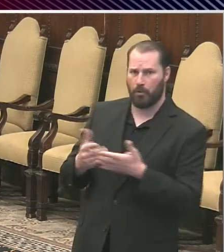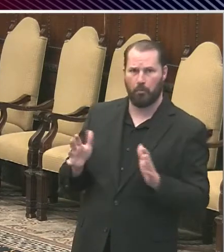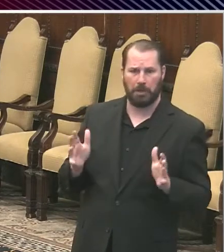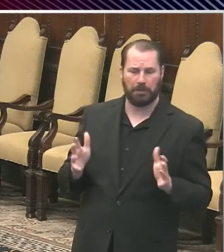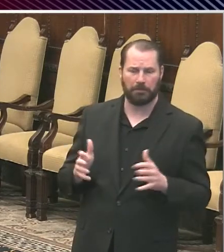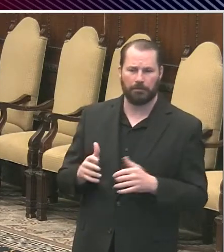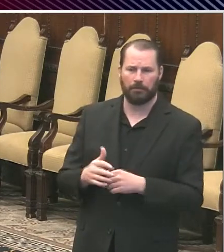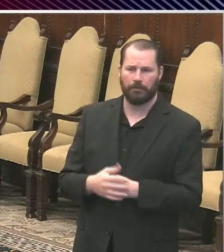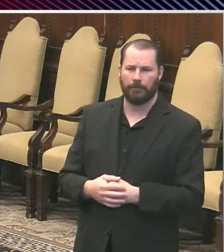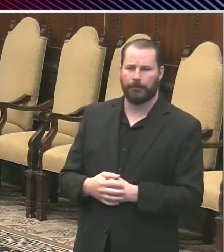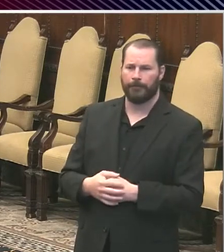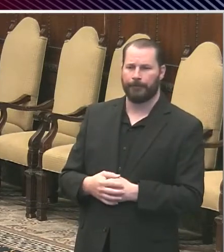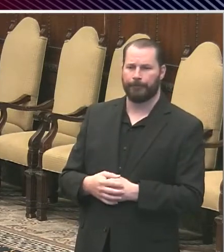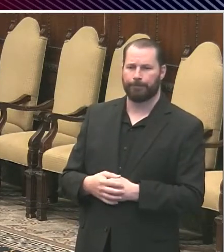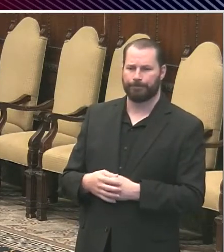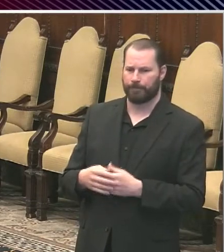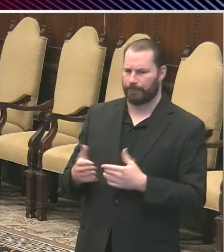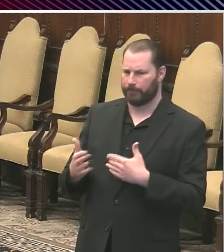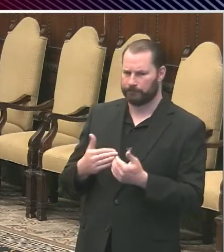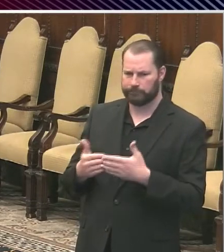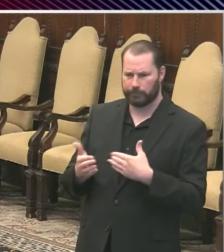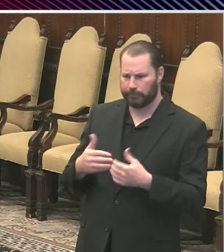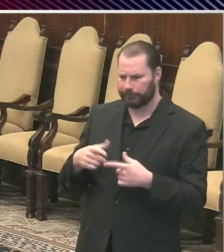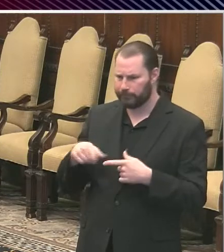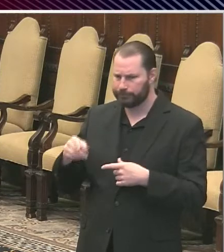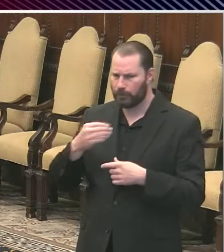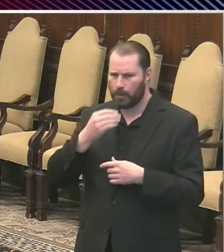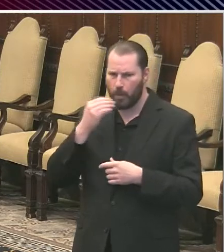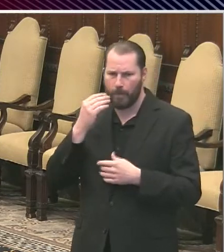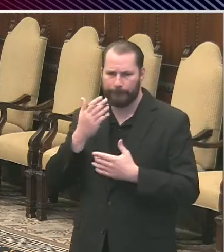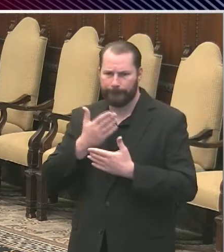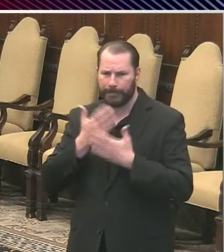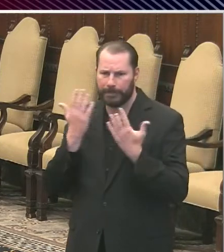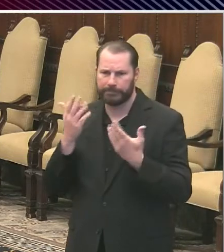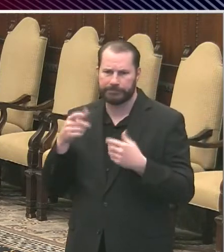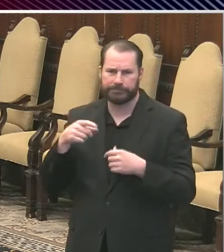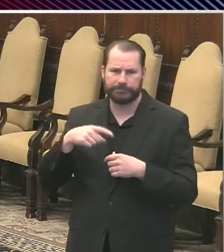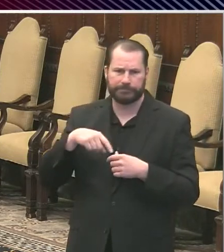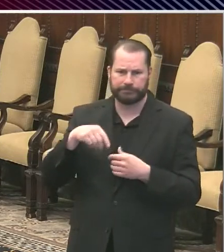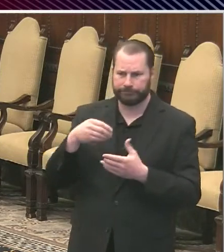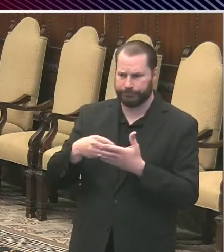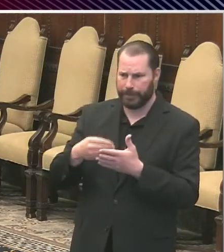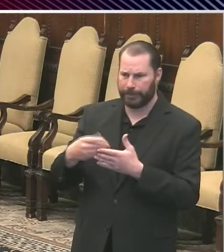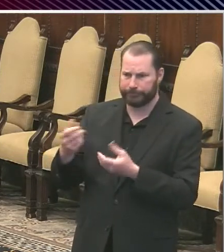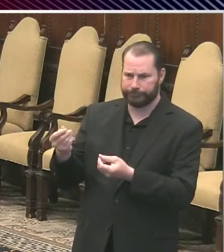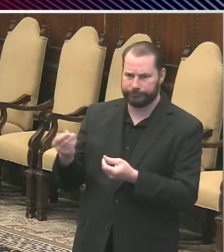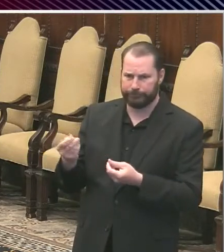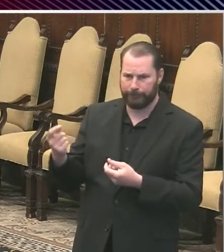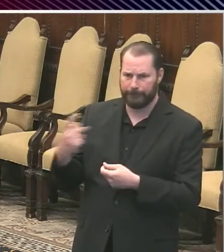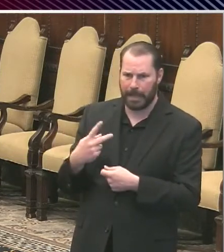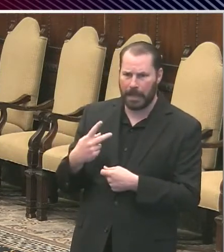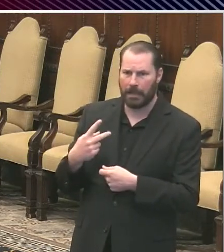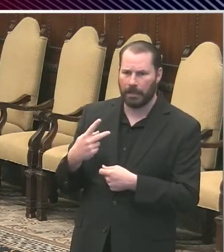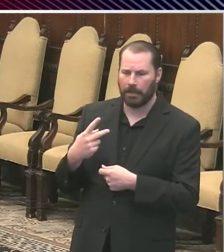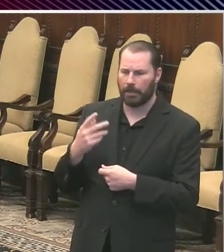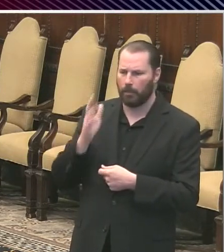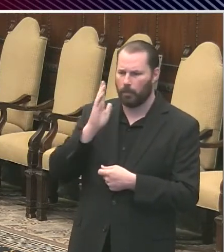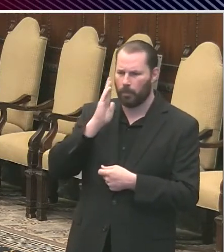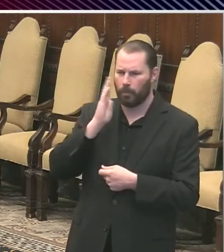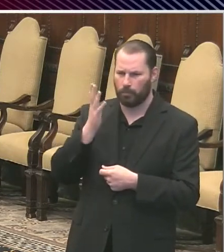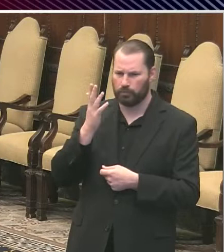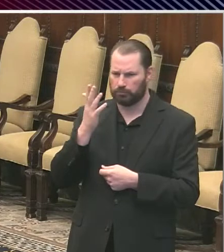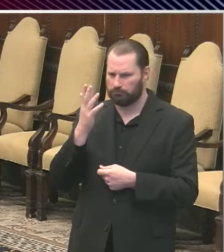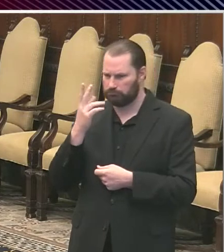Whether it's regarding around homelessness, around reimbursement, around, we are going to seek aggressively every dollar that we can